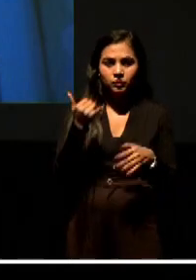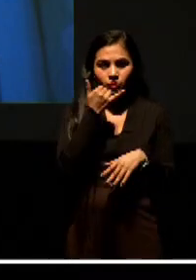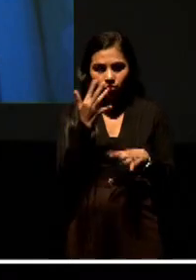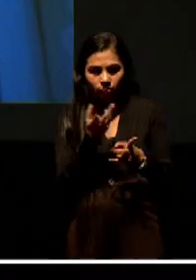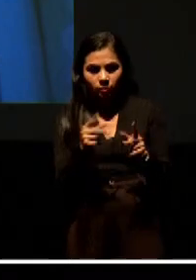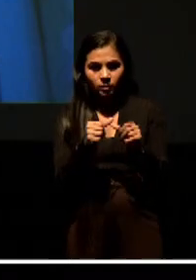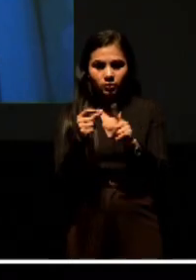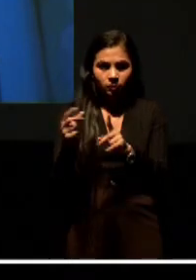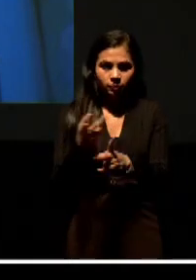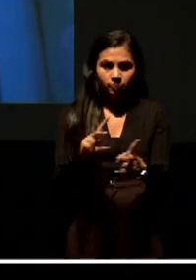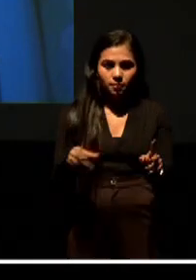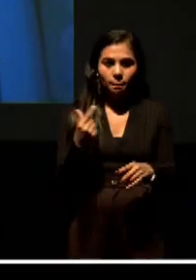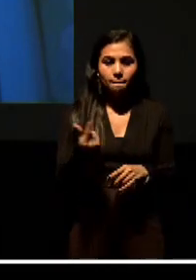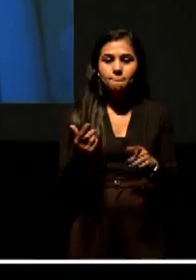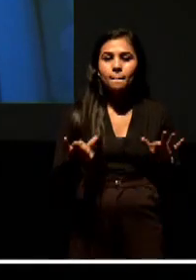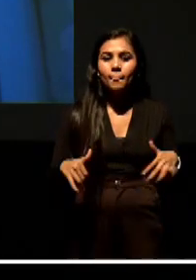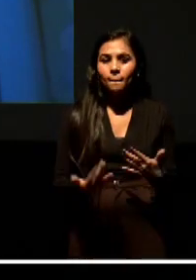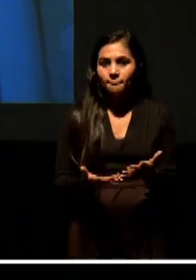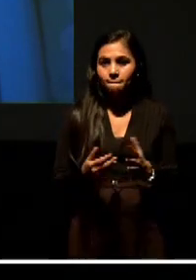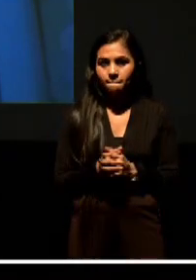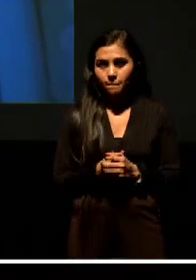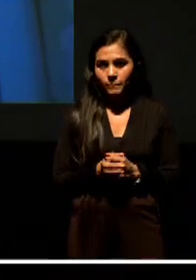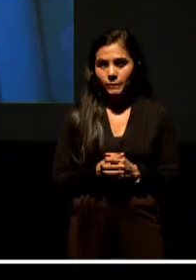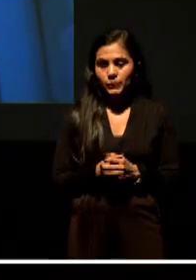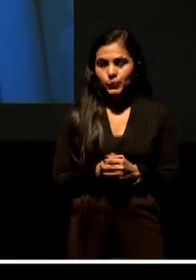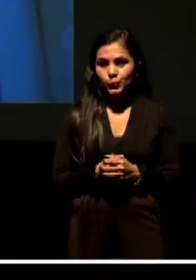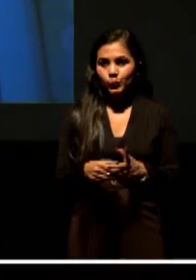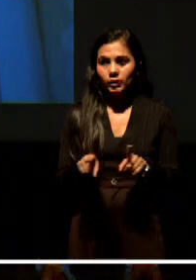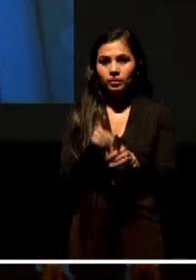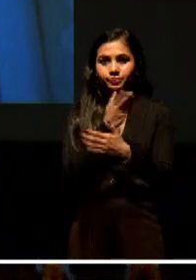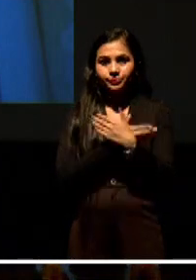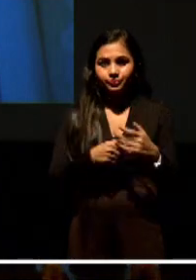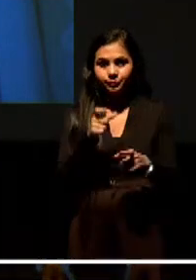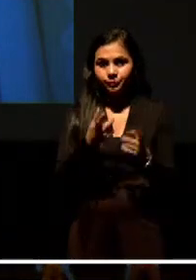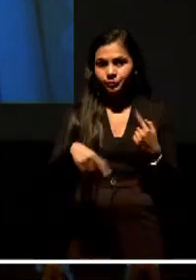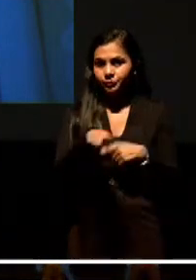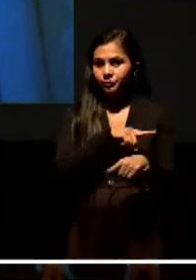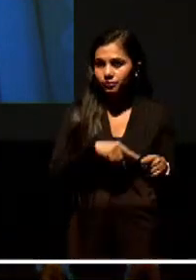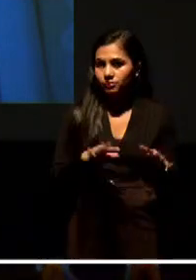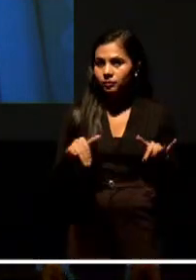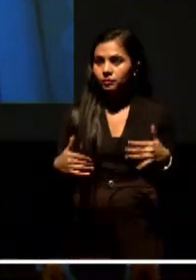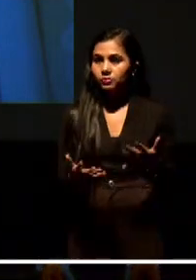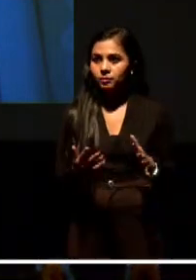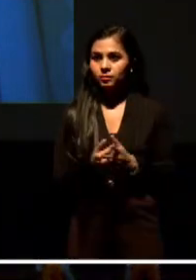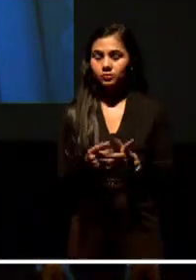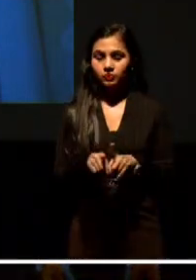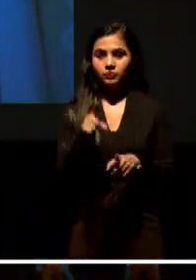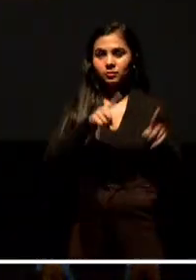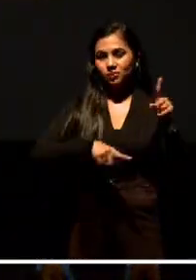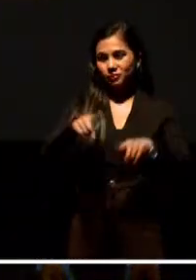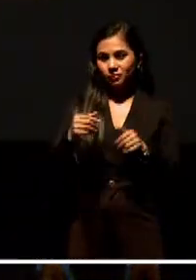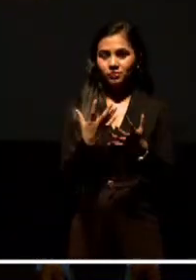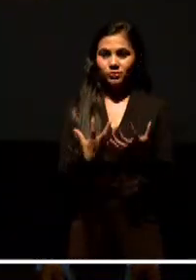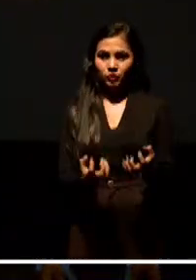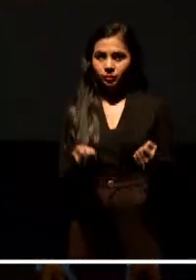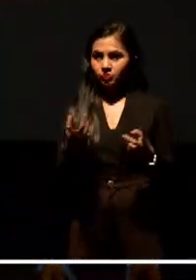applications if we are trying to create, and that those applications should really cater to diverse needs of individuals